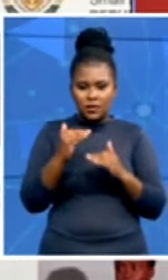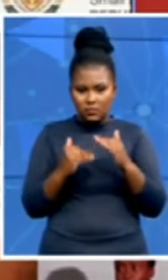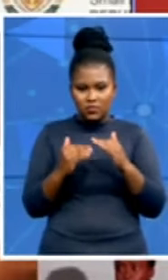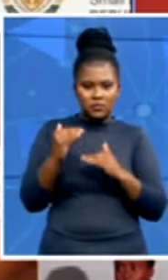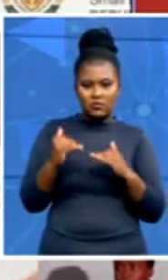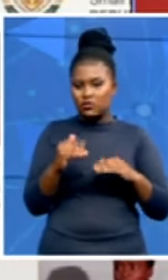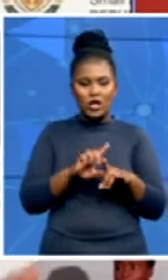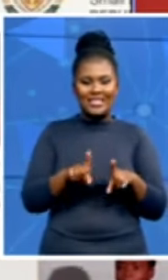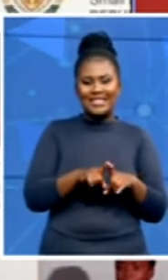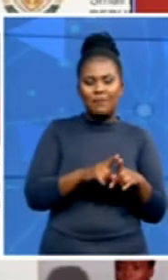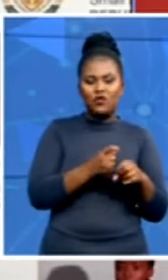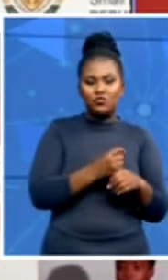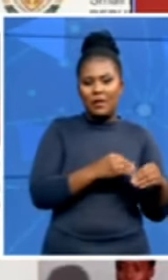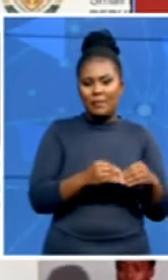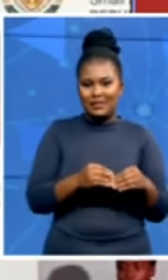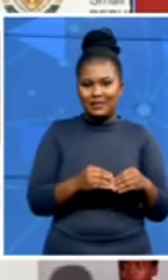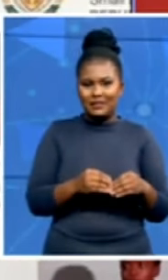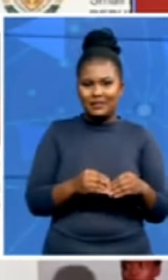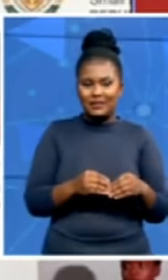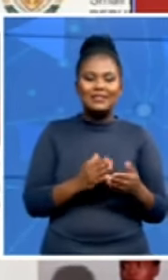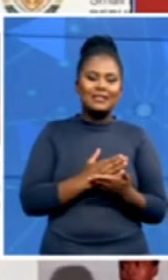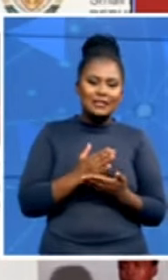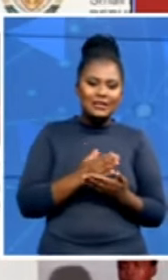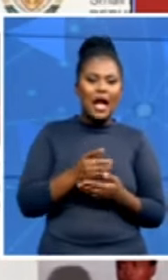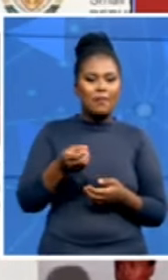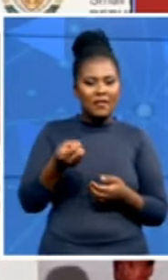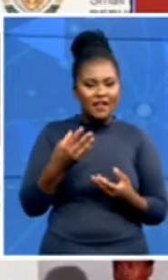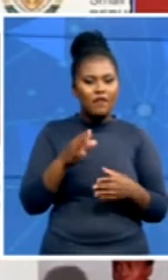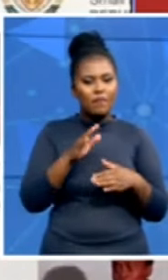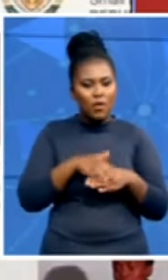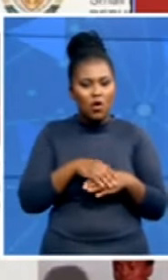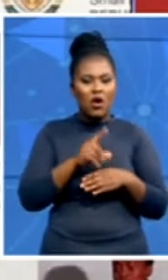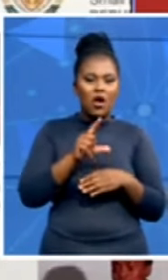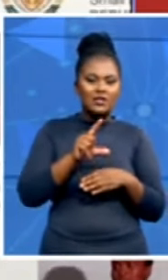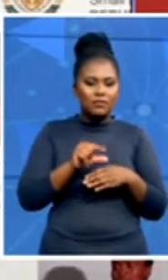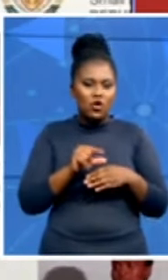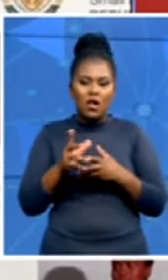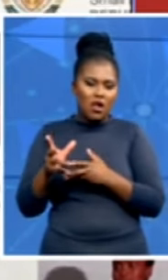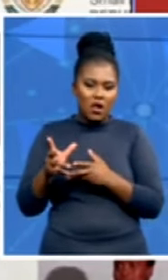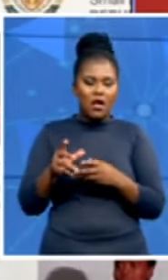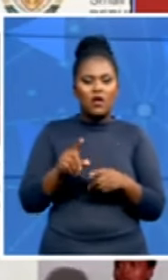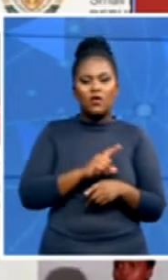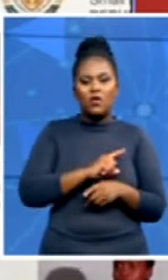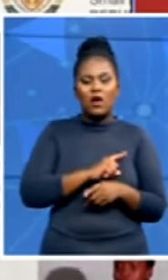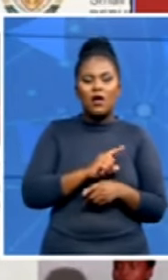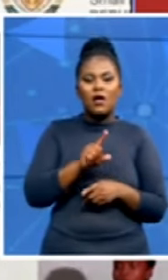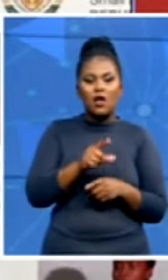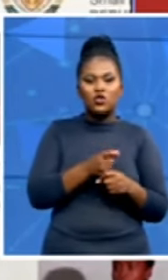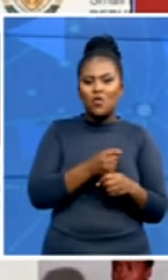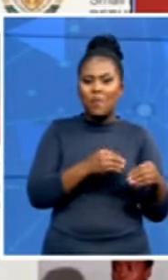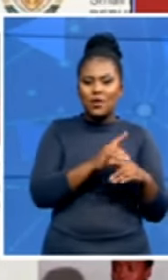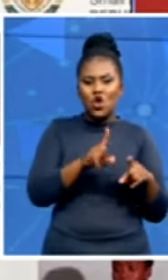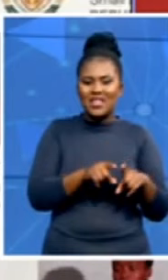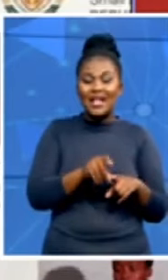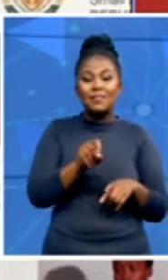more and therefore they'll get more discount because they really consuming large contents. And that is what we are saying we need to look